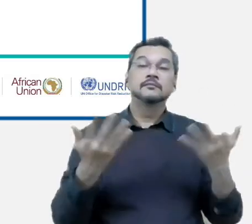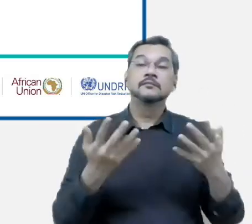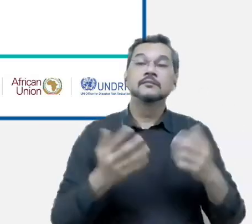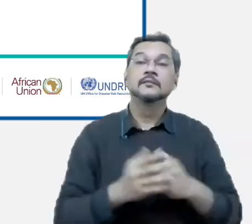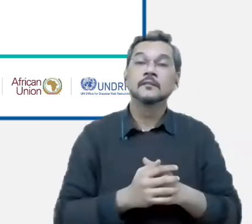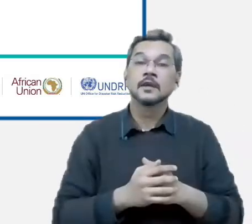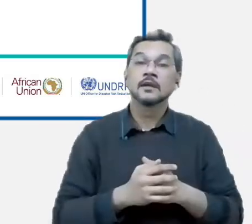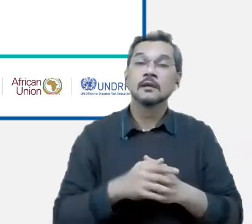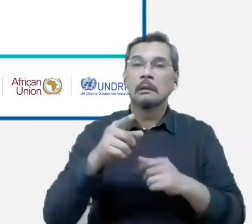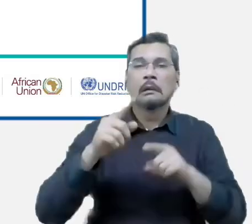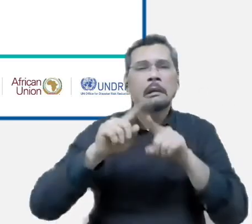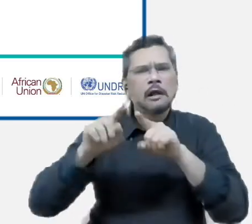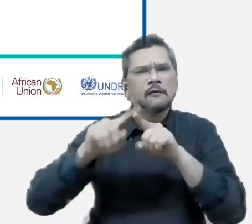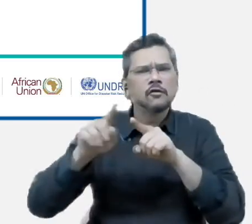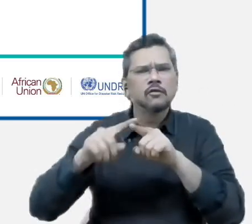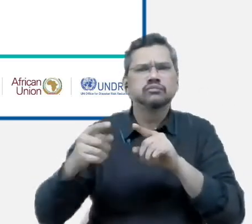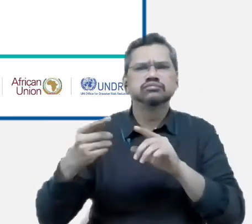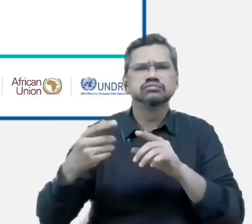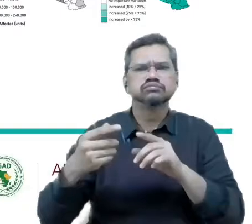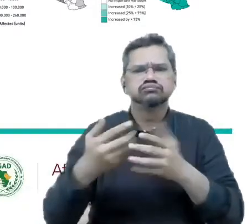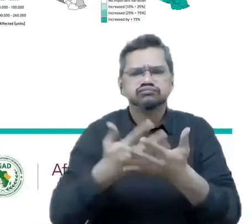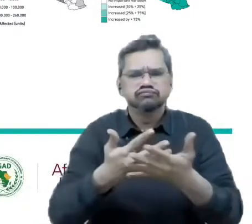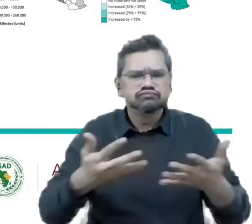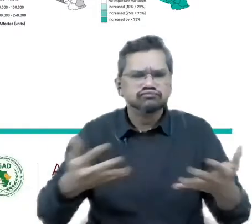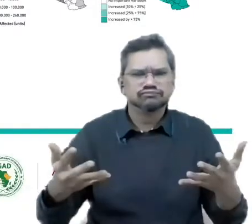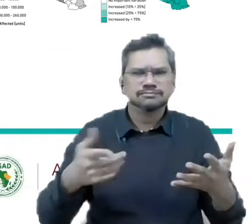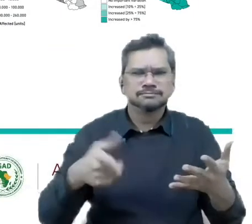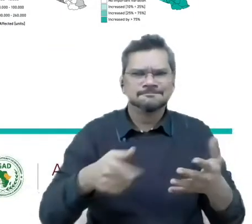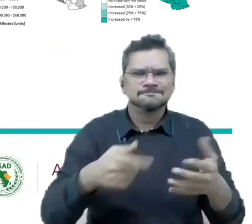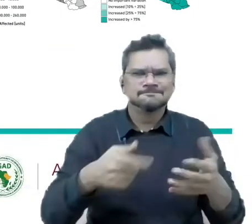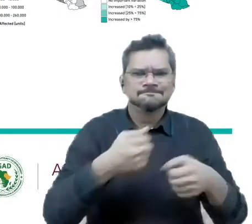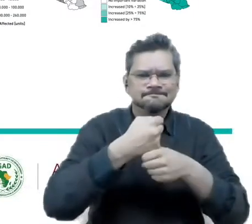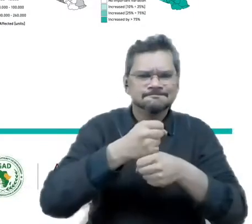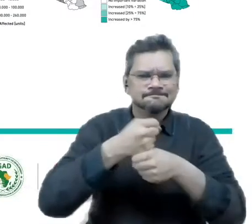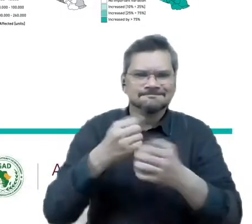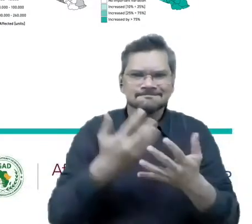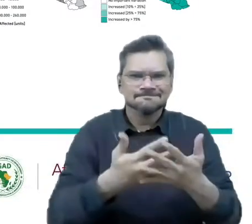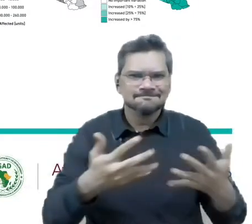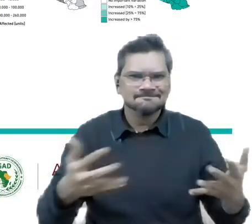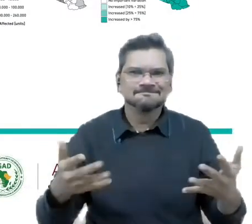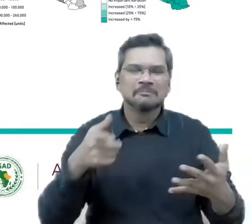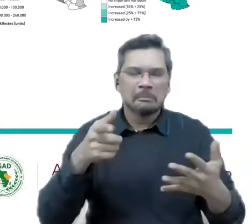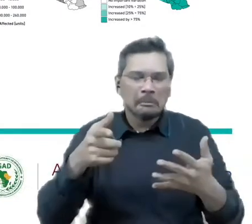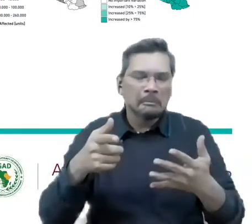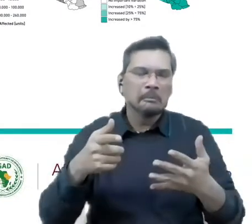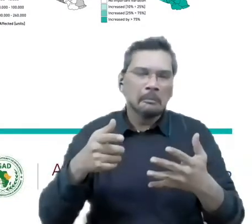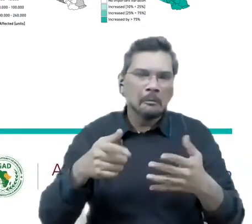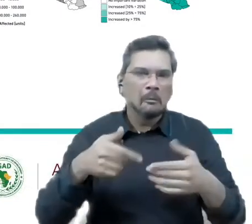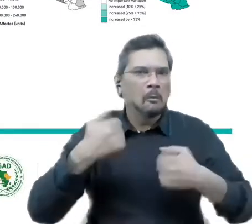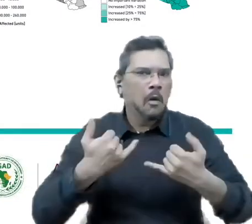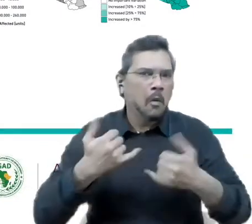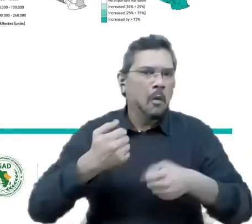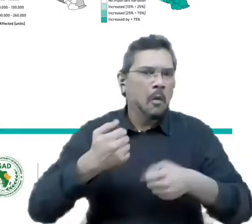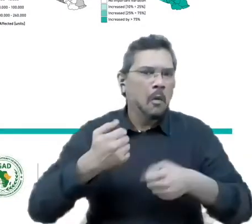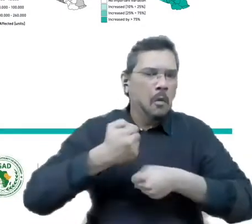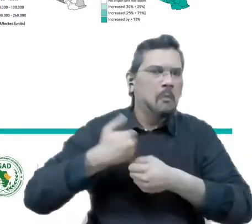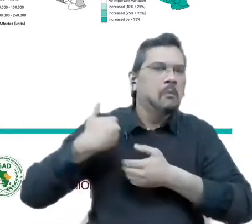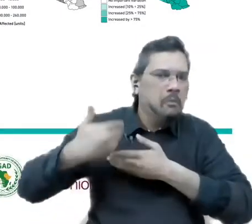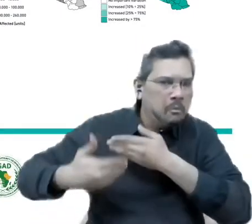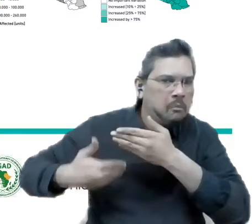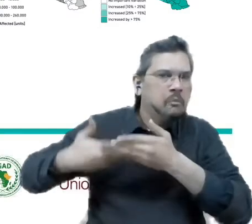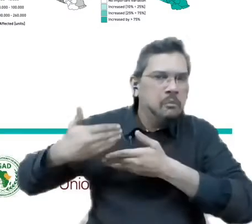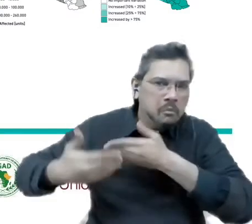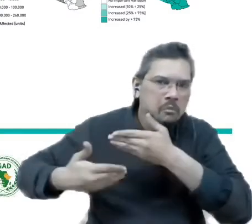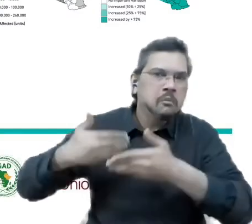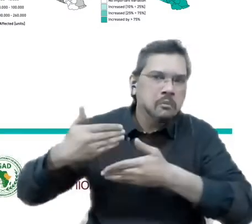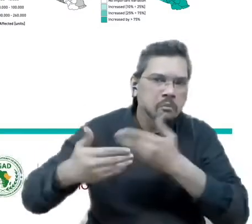it's a work in progress, but we just finalized and see the results quite recently. It's a collaboration between UNDRR, WFP, the Chima Foundation, and